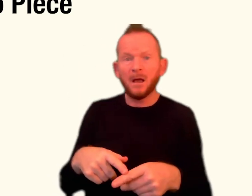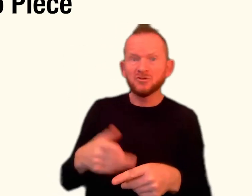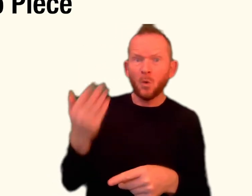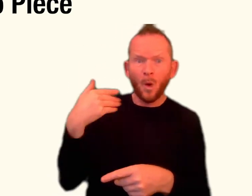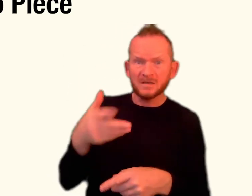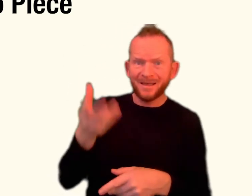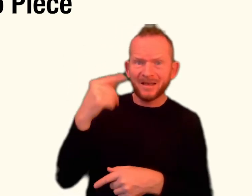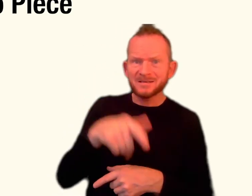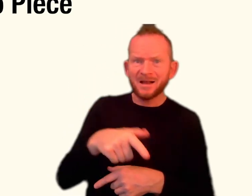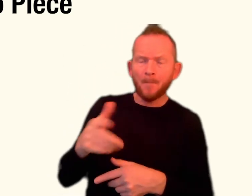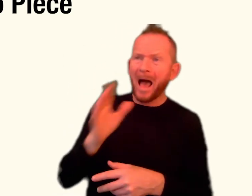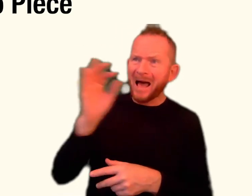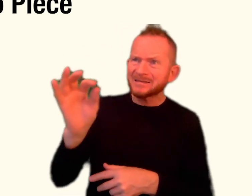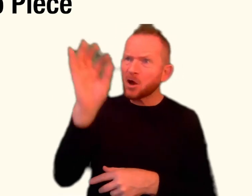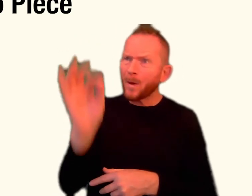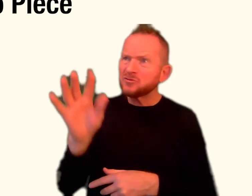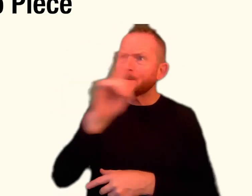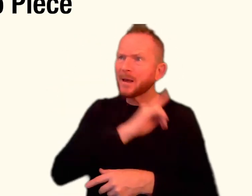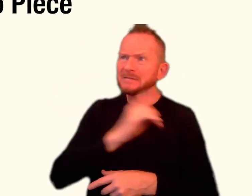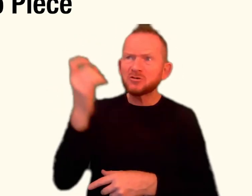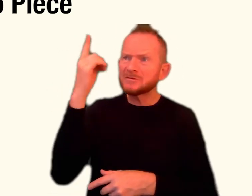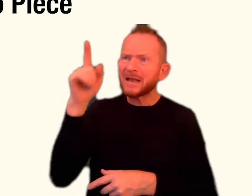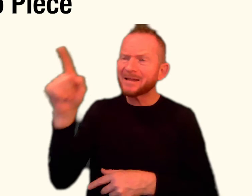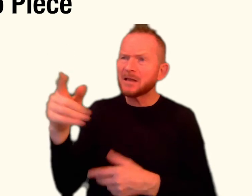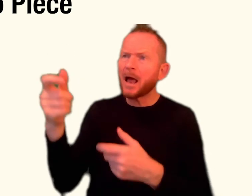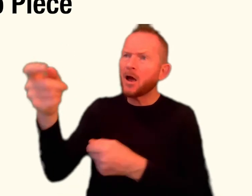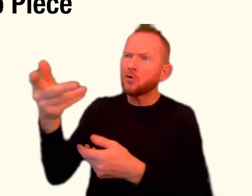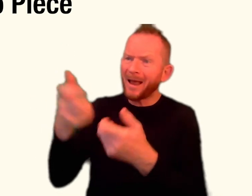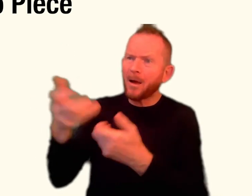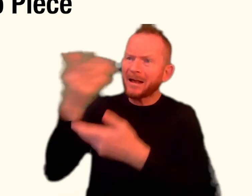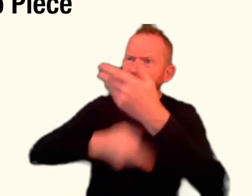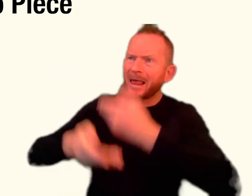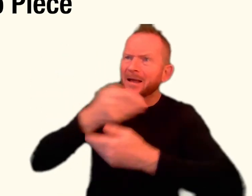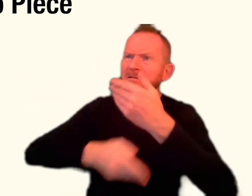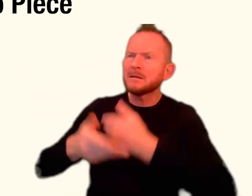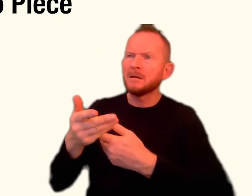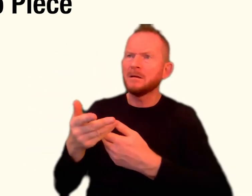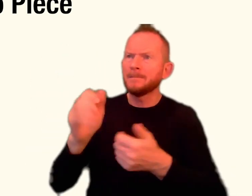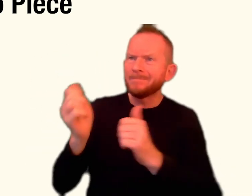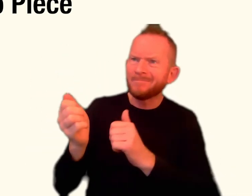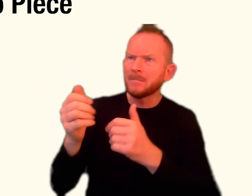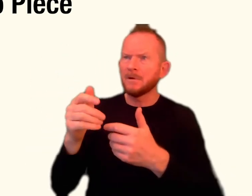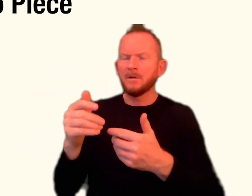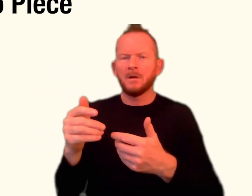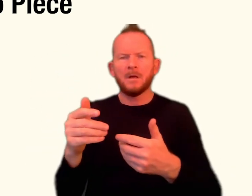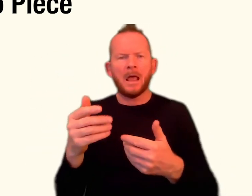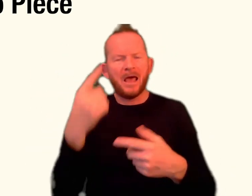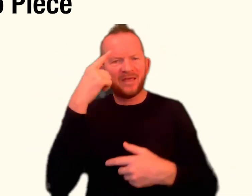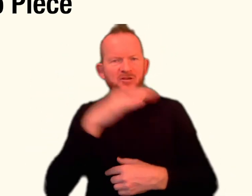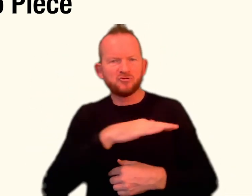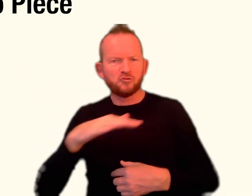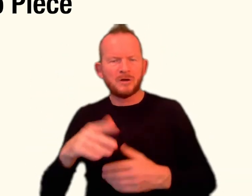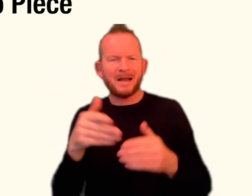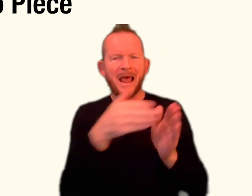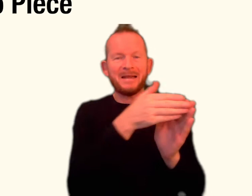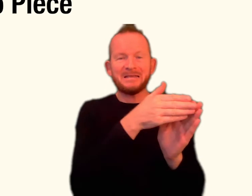listening, but she was asking a question because she didn't understand the way you'd explained it. I think children who are on any